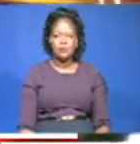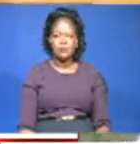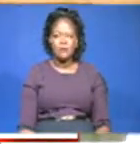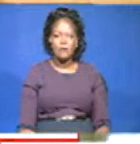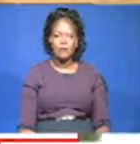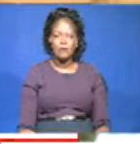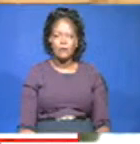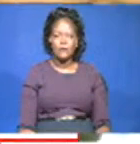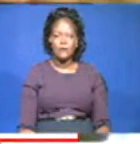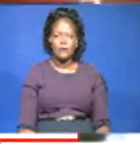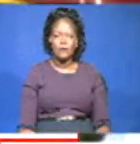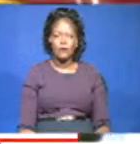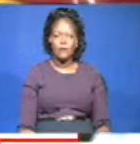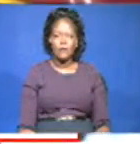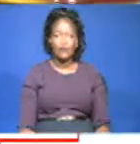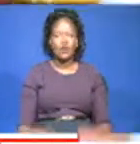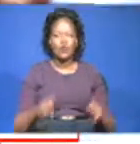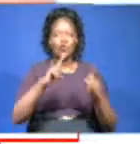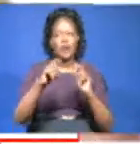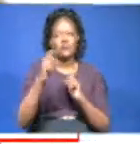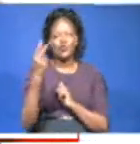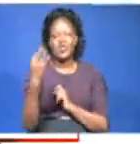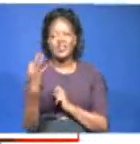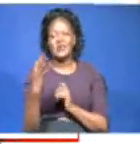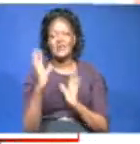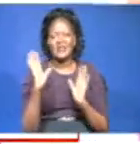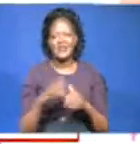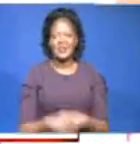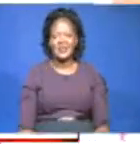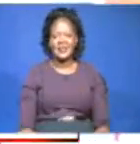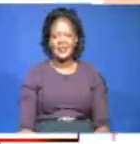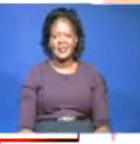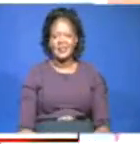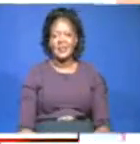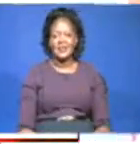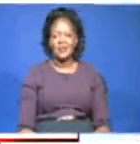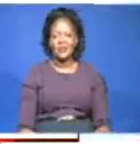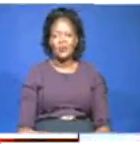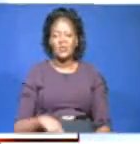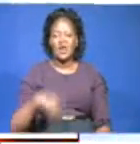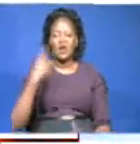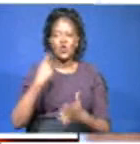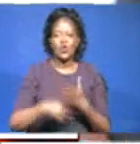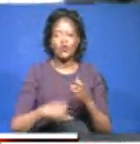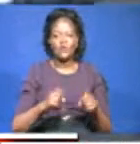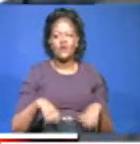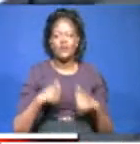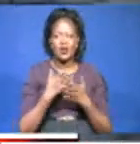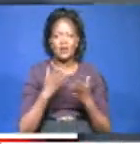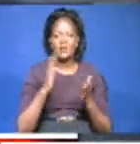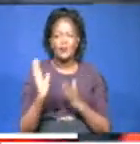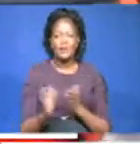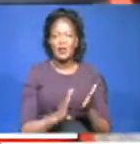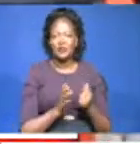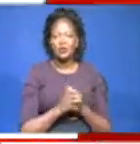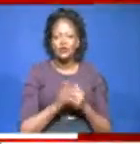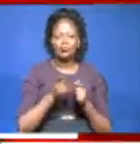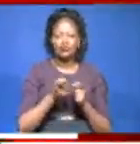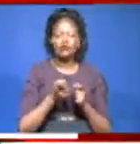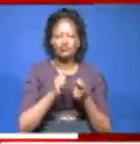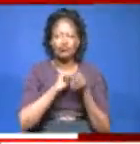Yeah, kama mbili tatu hivi. With the high cost of living, any plans to review the salaries for civil servants?